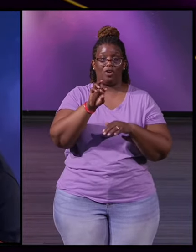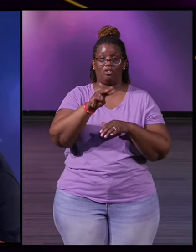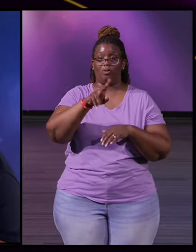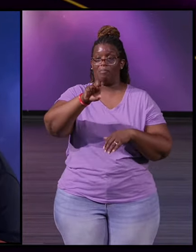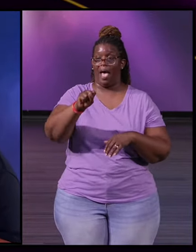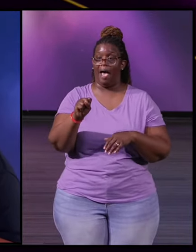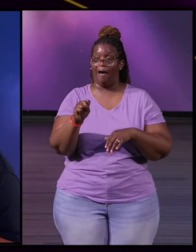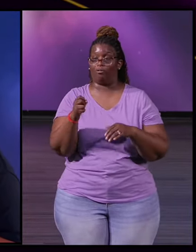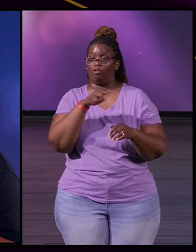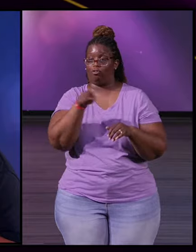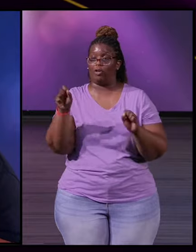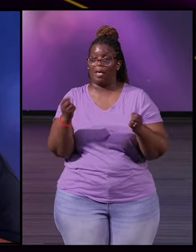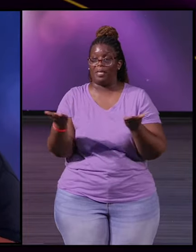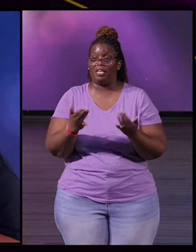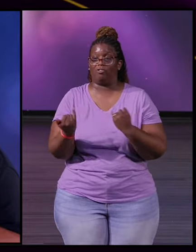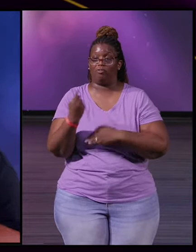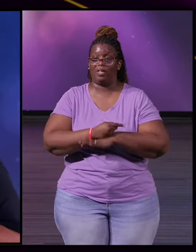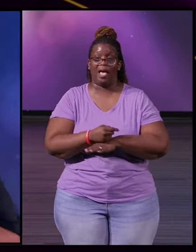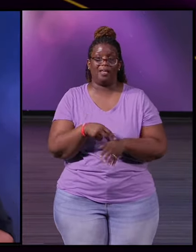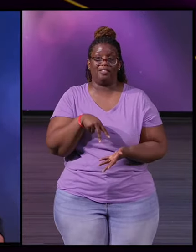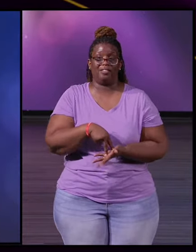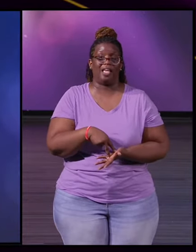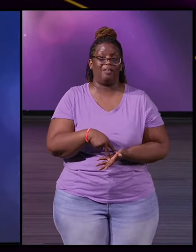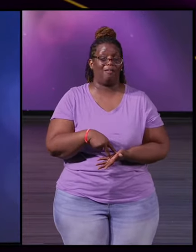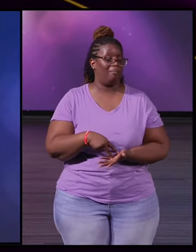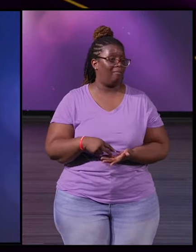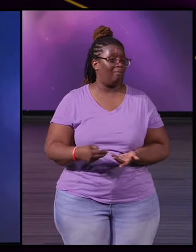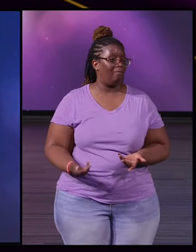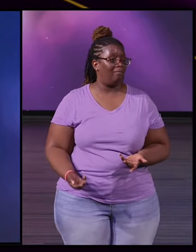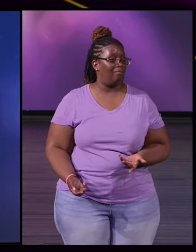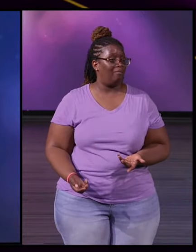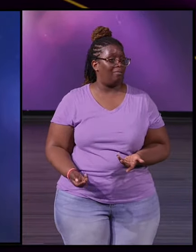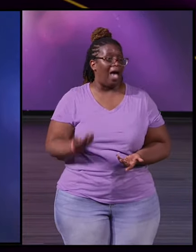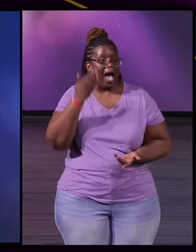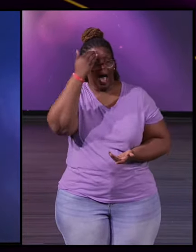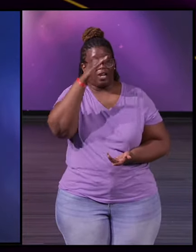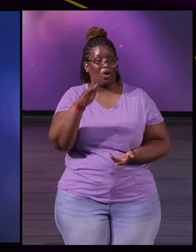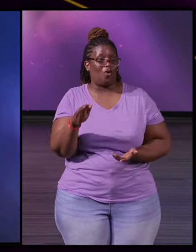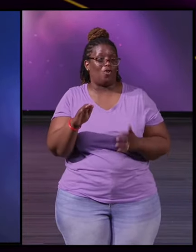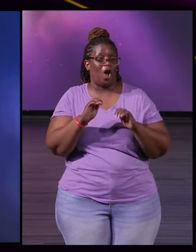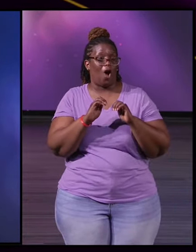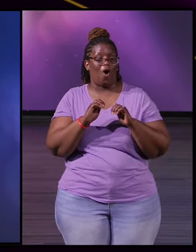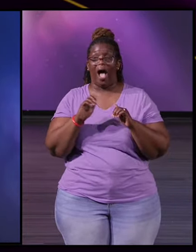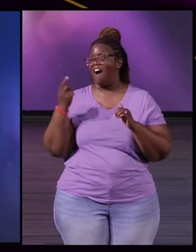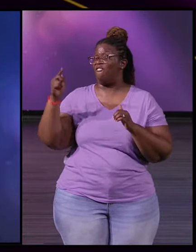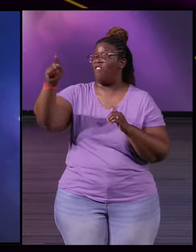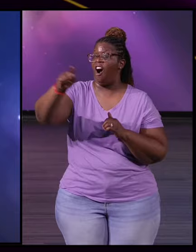get to Word Tabernacle Church today, I don't even know how far 500 miles is.